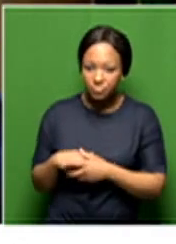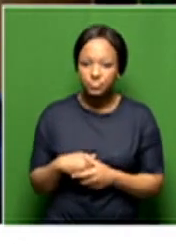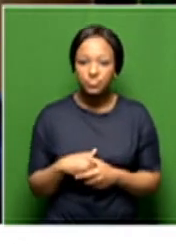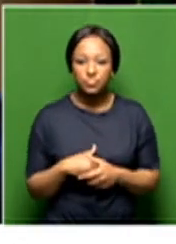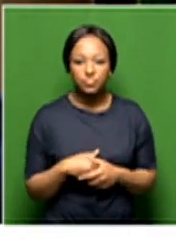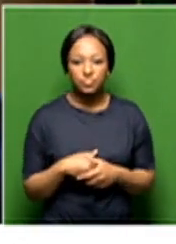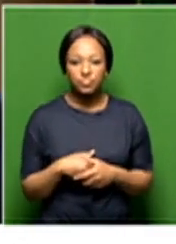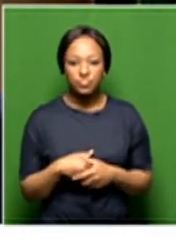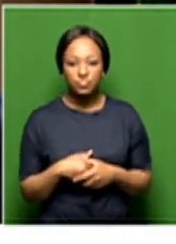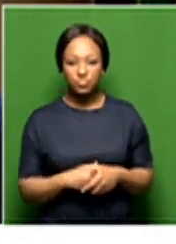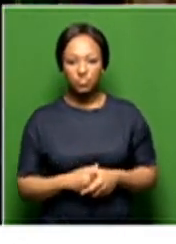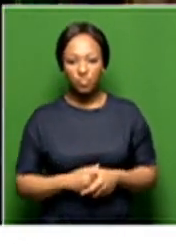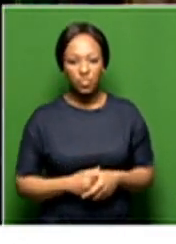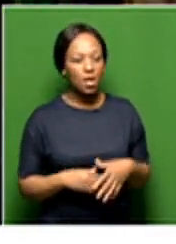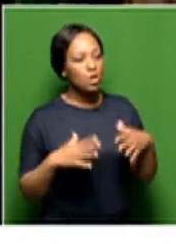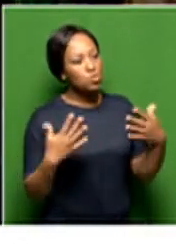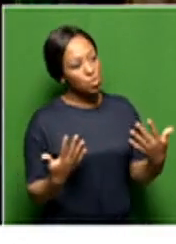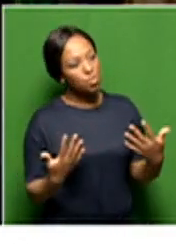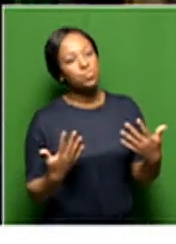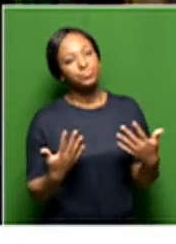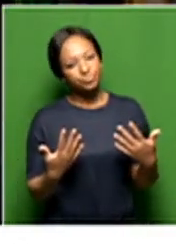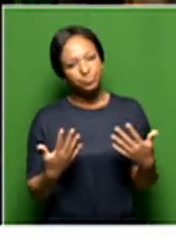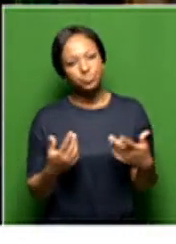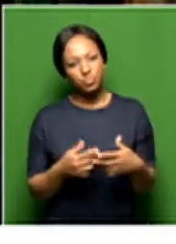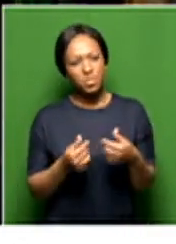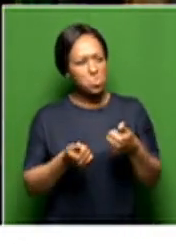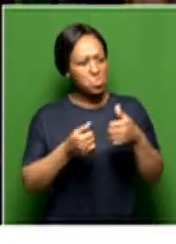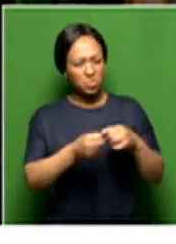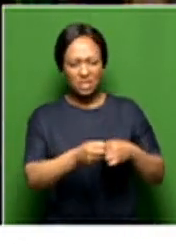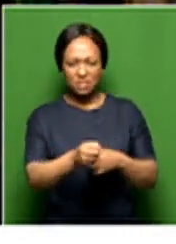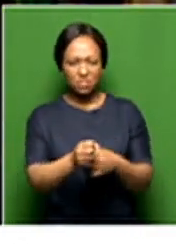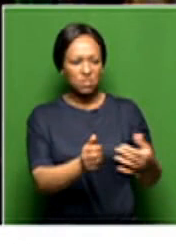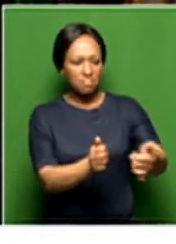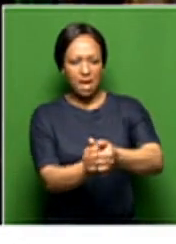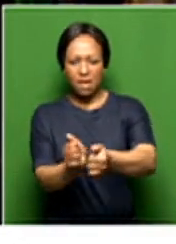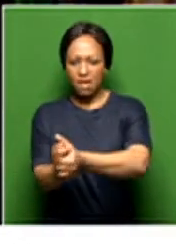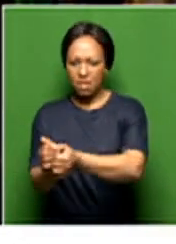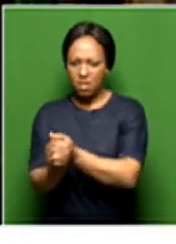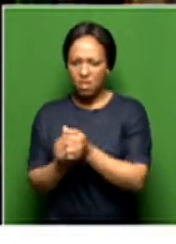So we have a lot of really good strategic partnerships